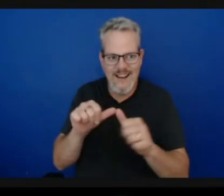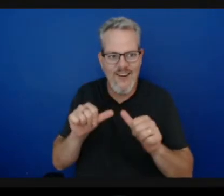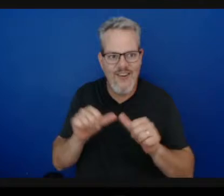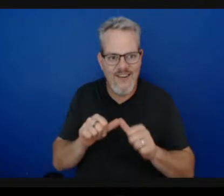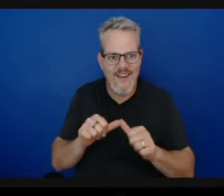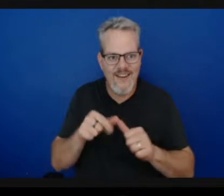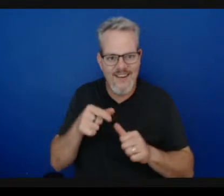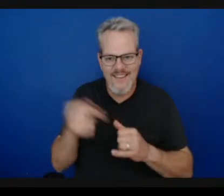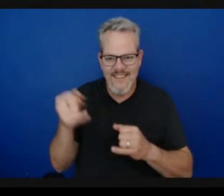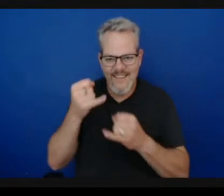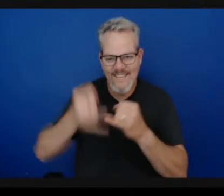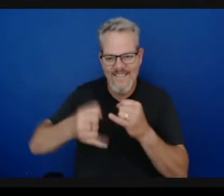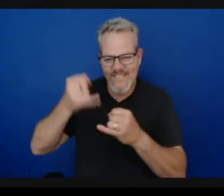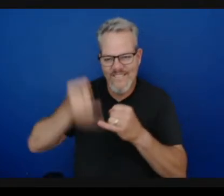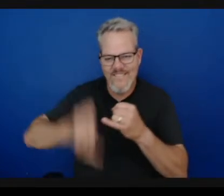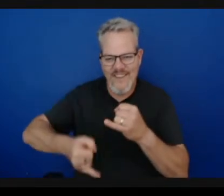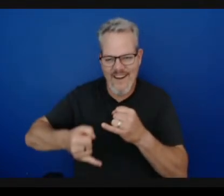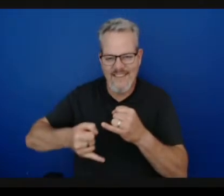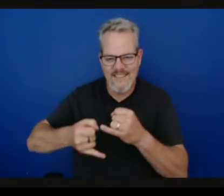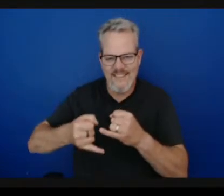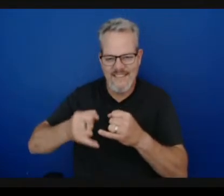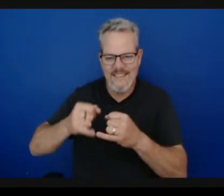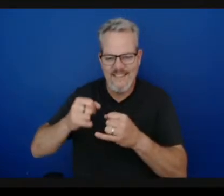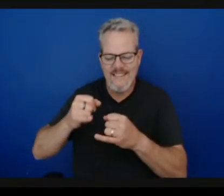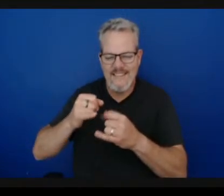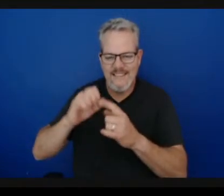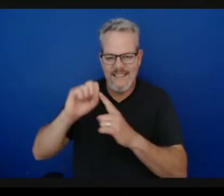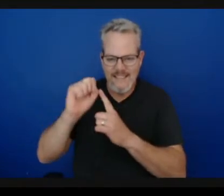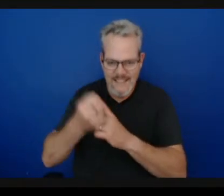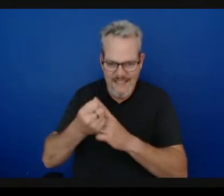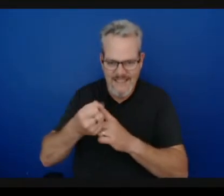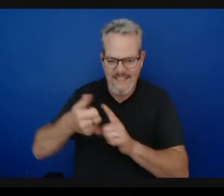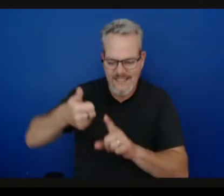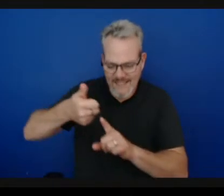final stages of that intrusion adjustment must still be ongoing here.